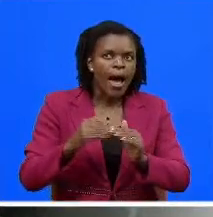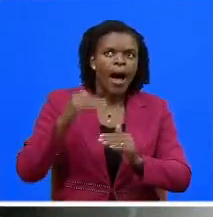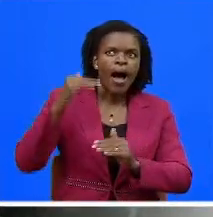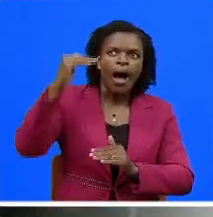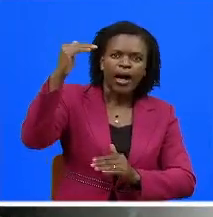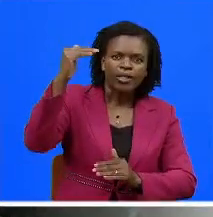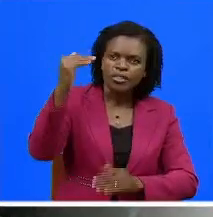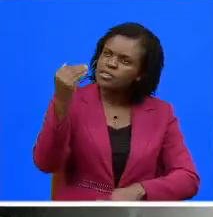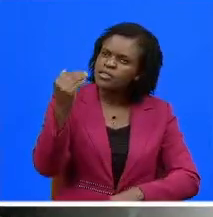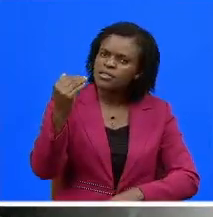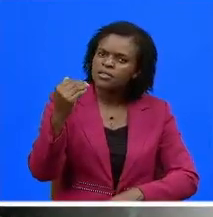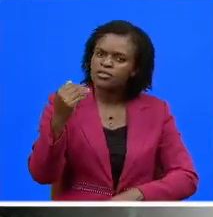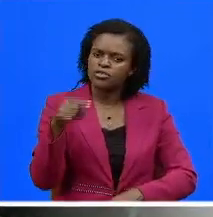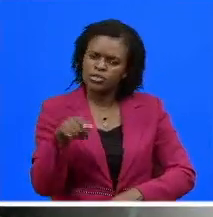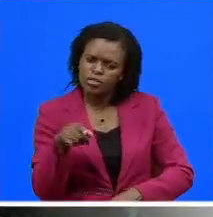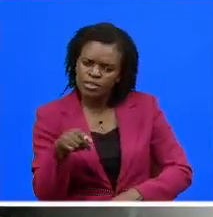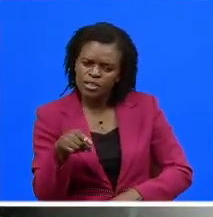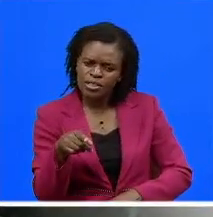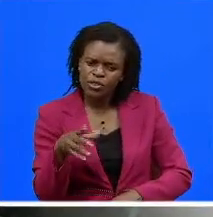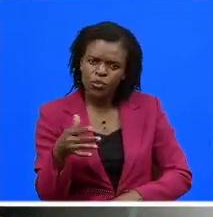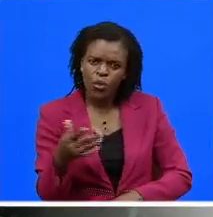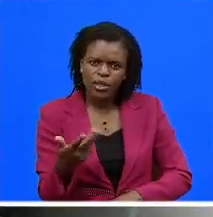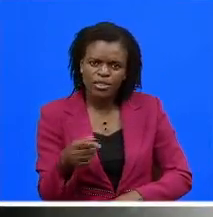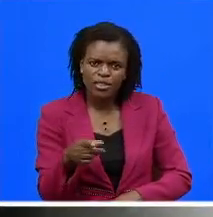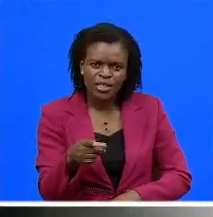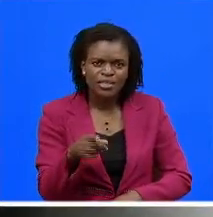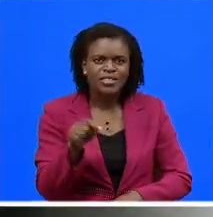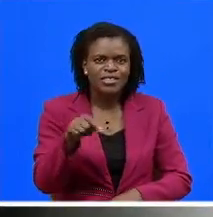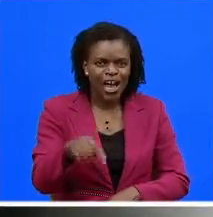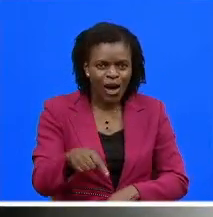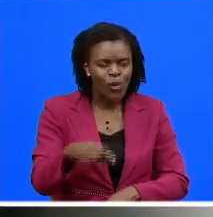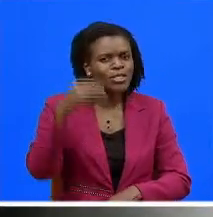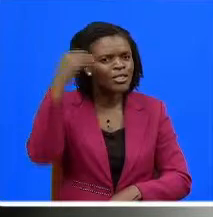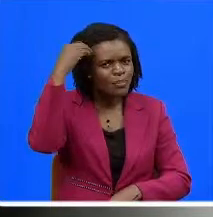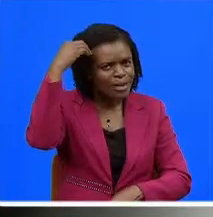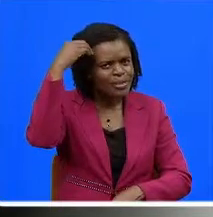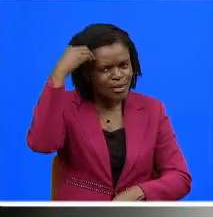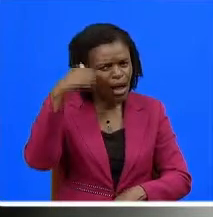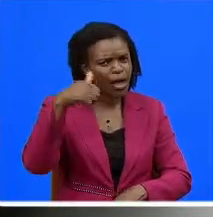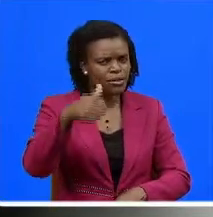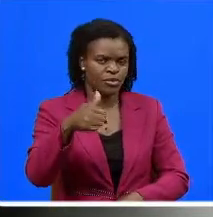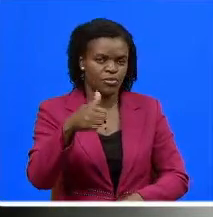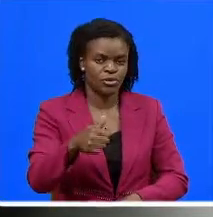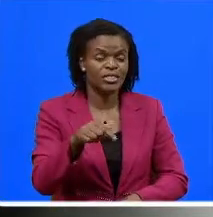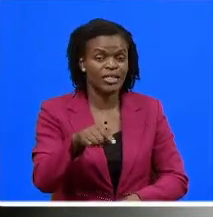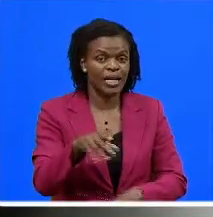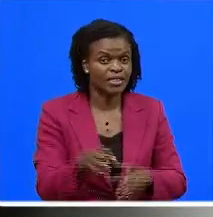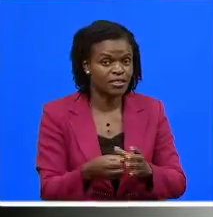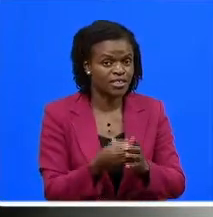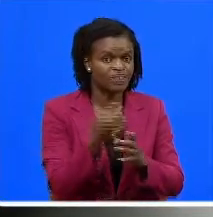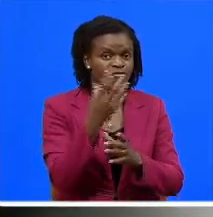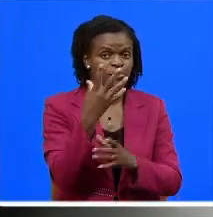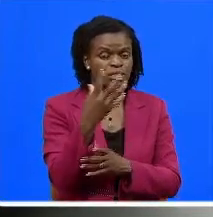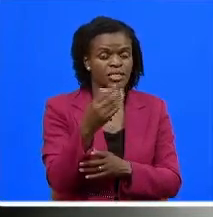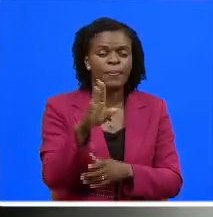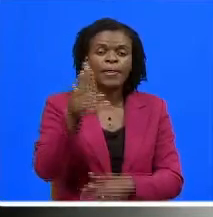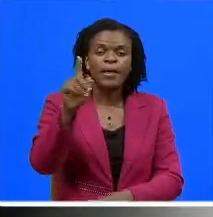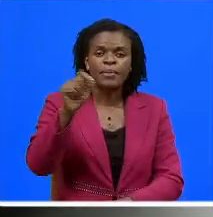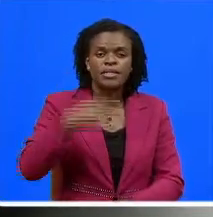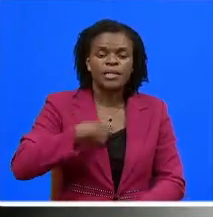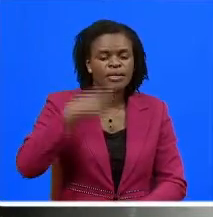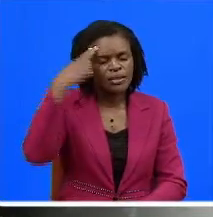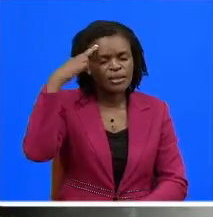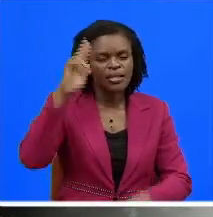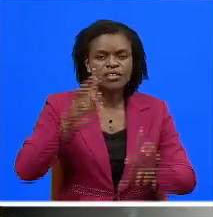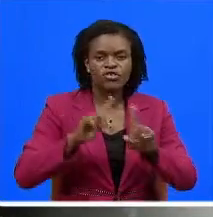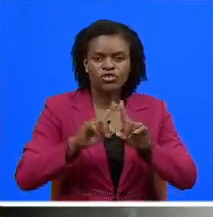you knew 1 + 1, we're now looking at, do you know 20 + 20? Yes. Yes. And that's what we call development, that's what we call growth. But I understand there's a